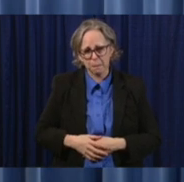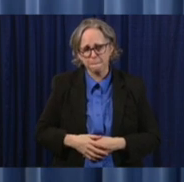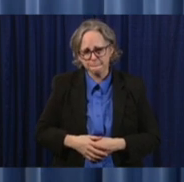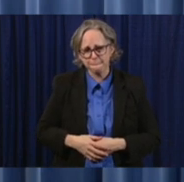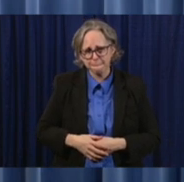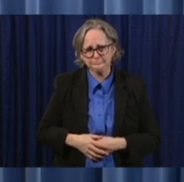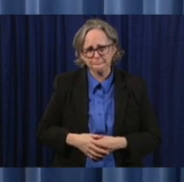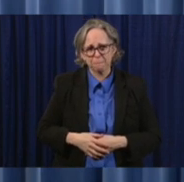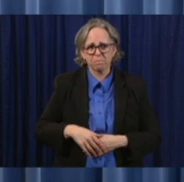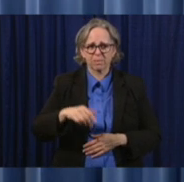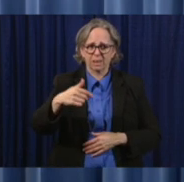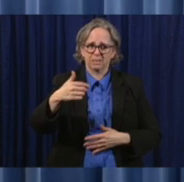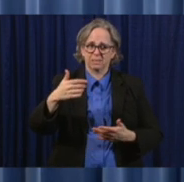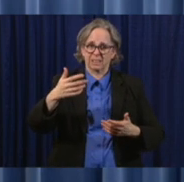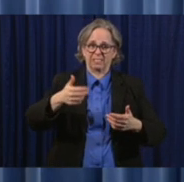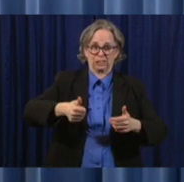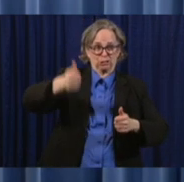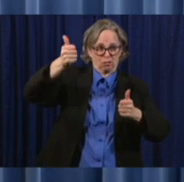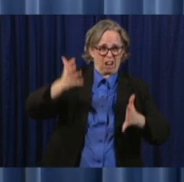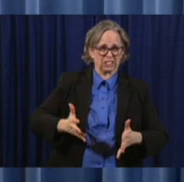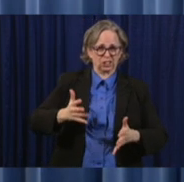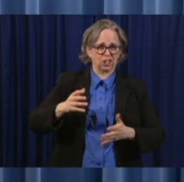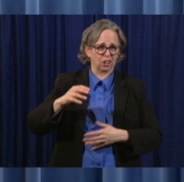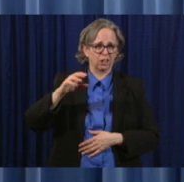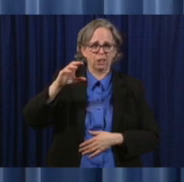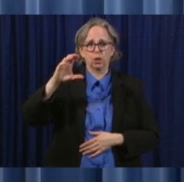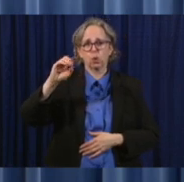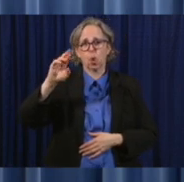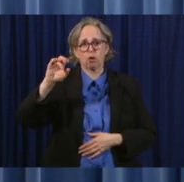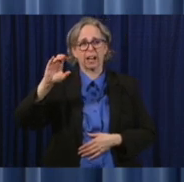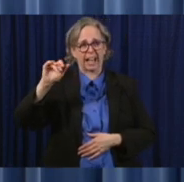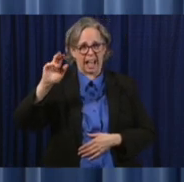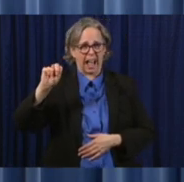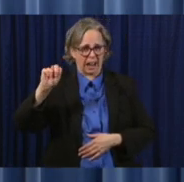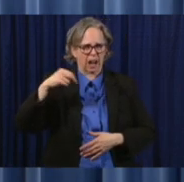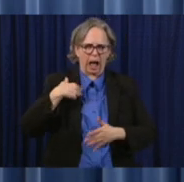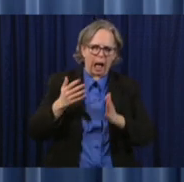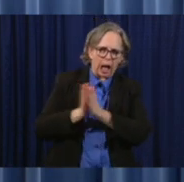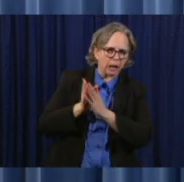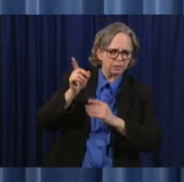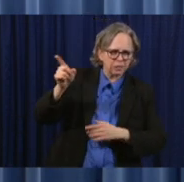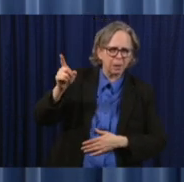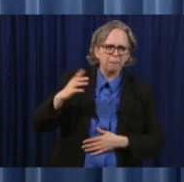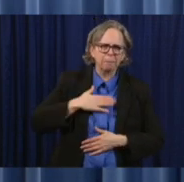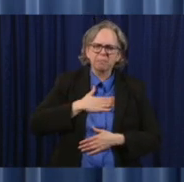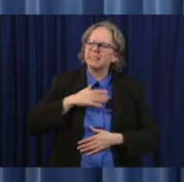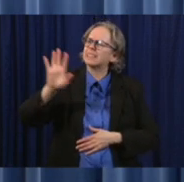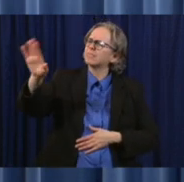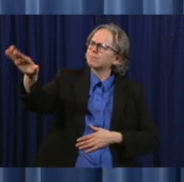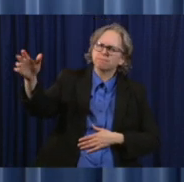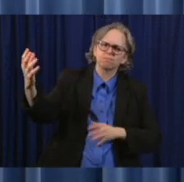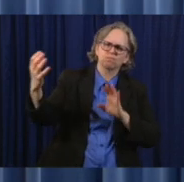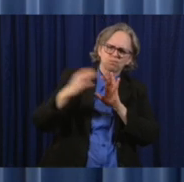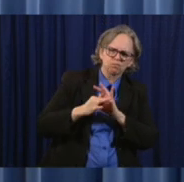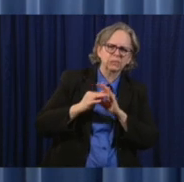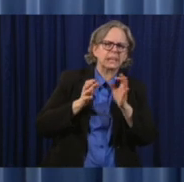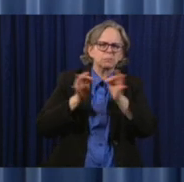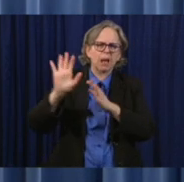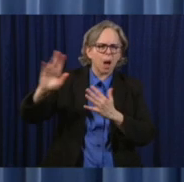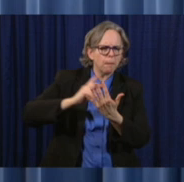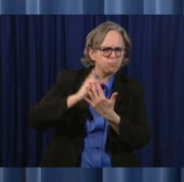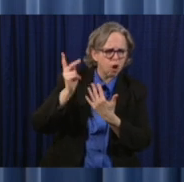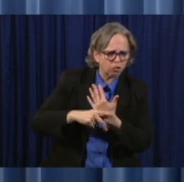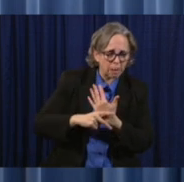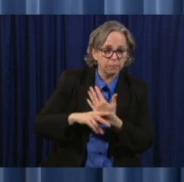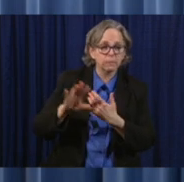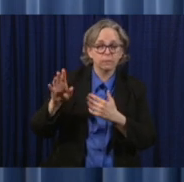the director, Dr. Corcoran, to explain the program. And so, but before I do that,